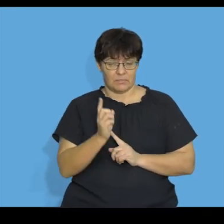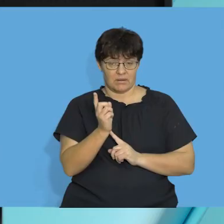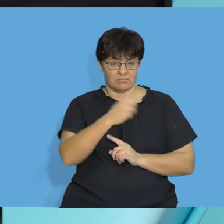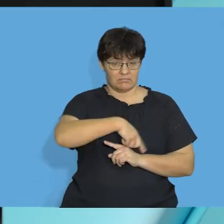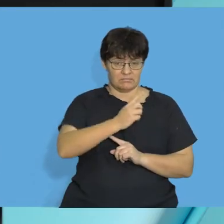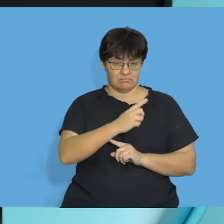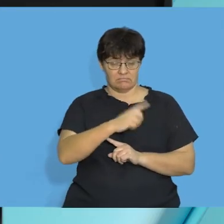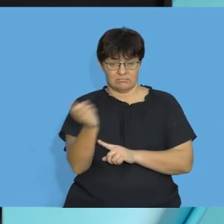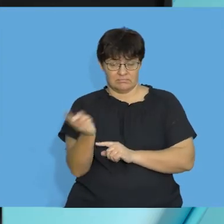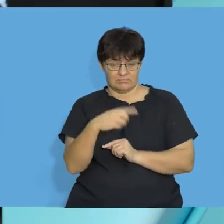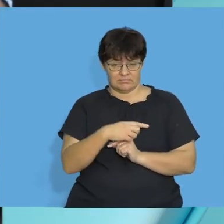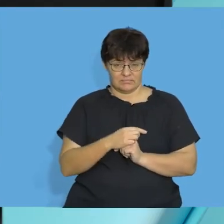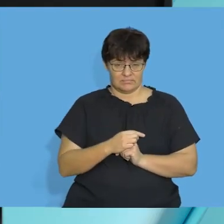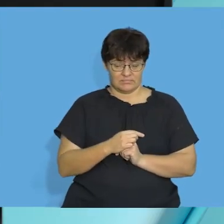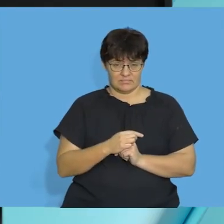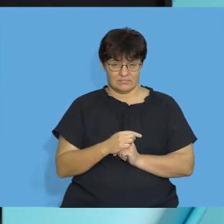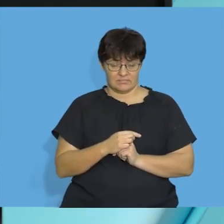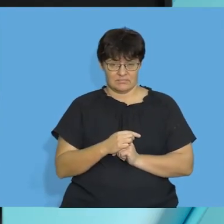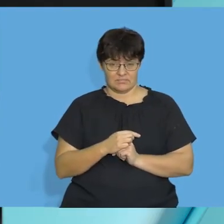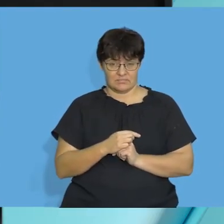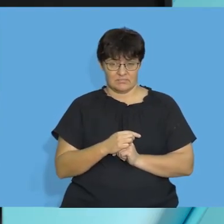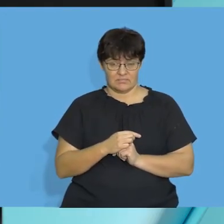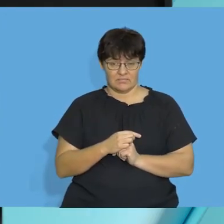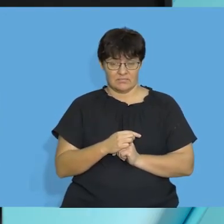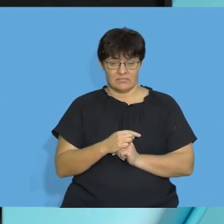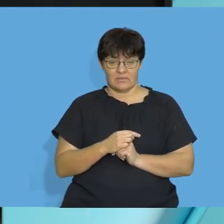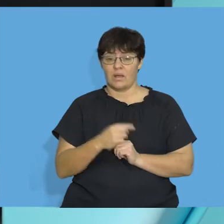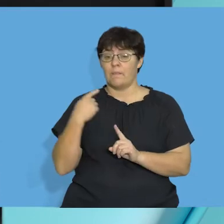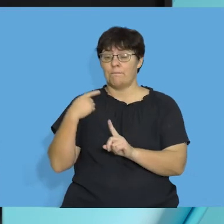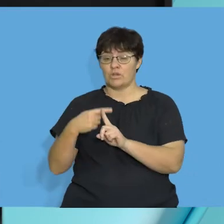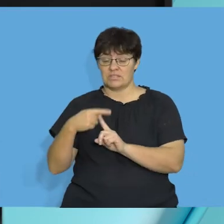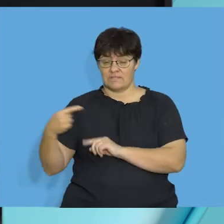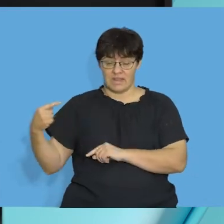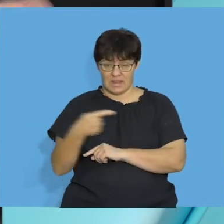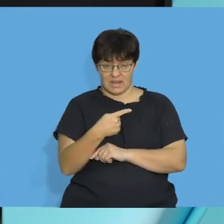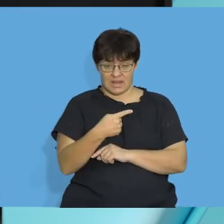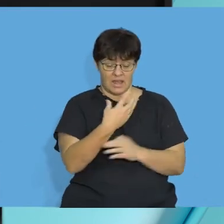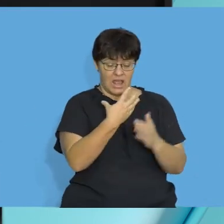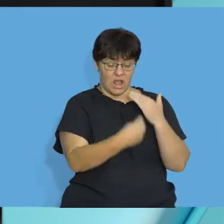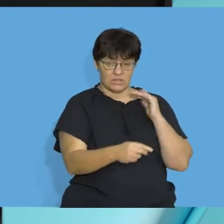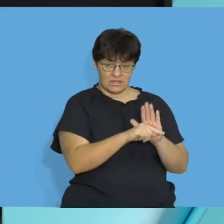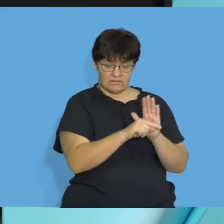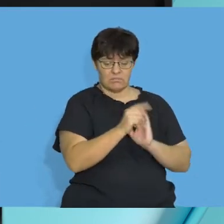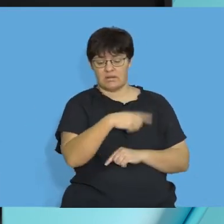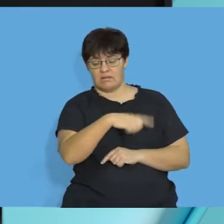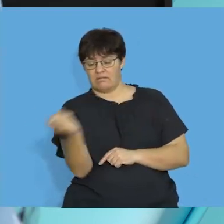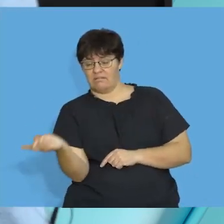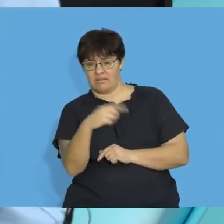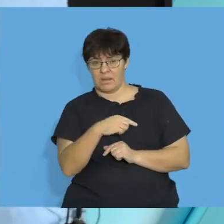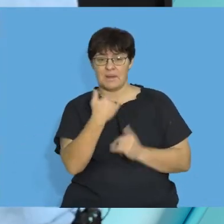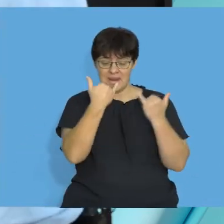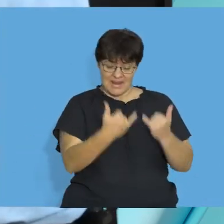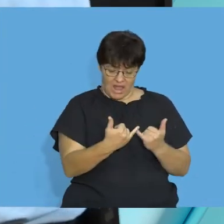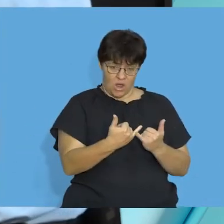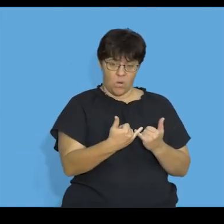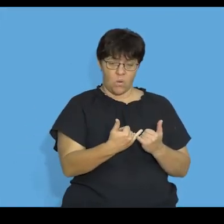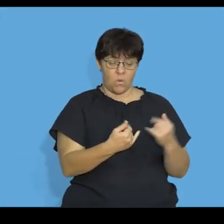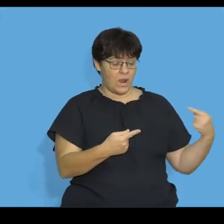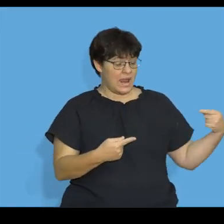go? Well, we said if it goes in at the positive and out at the negative, then it will go in the positive direction. So in this case,